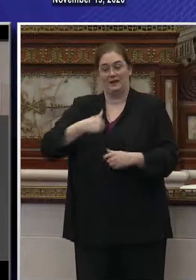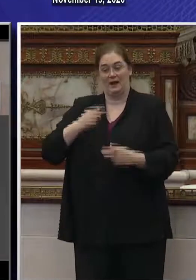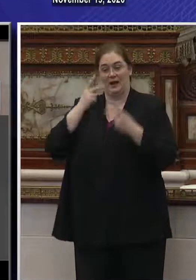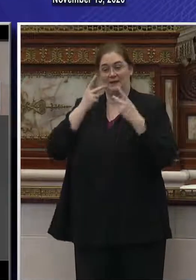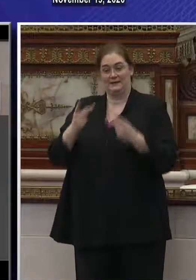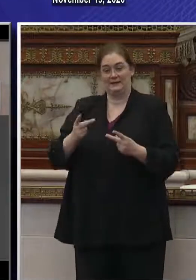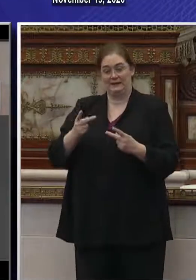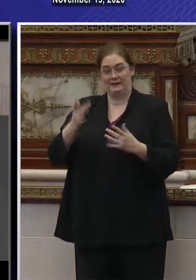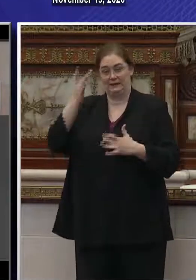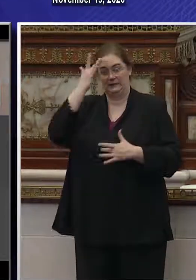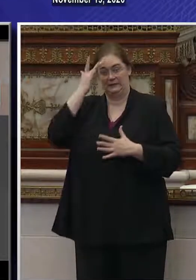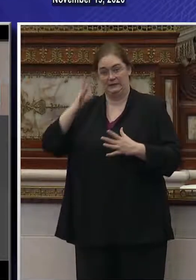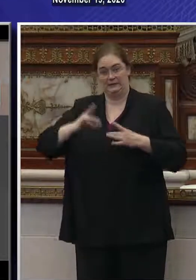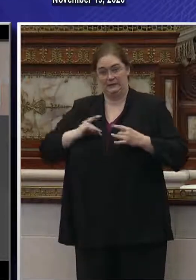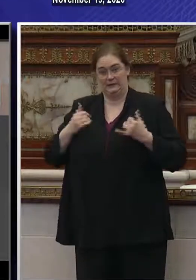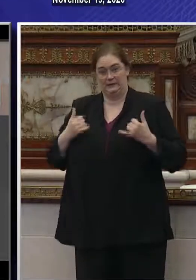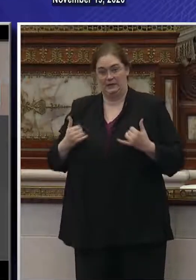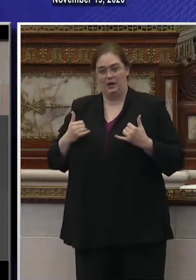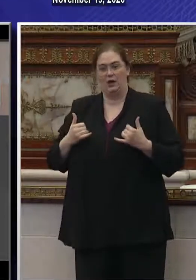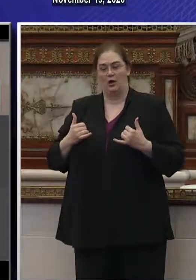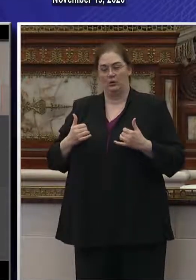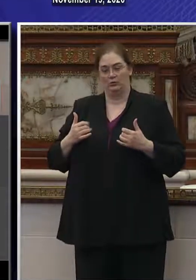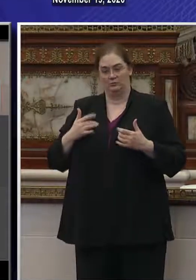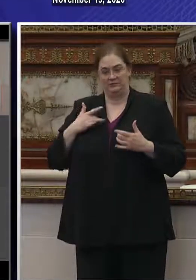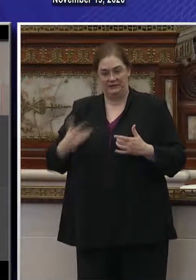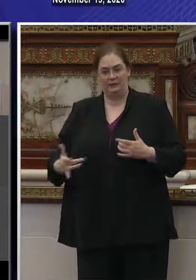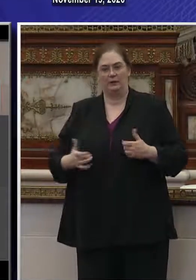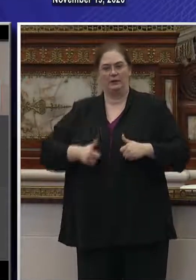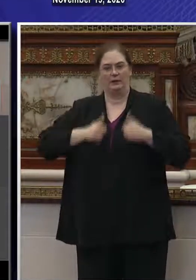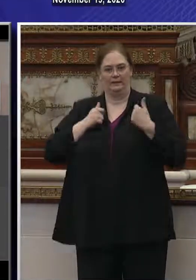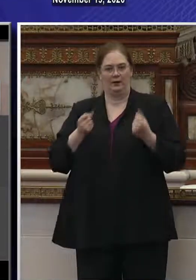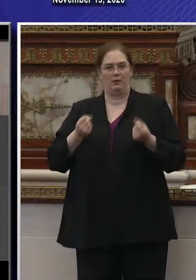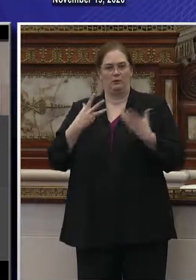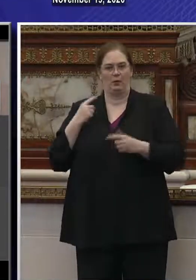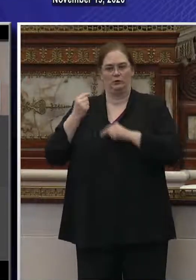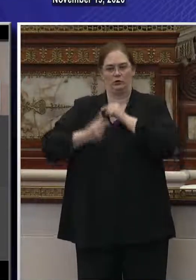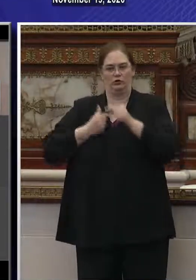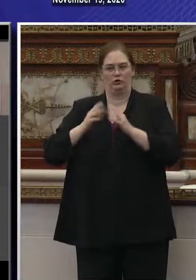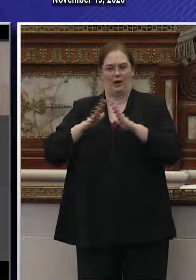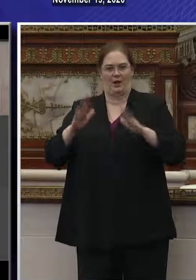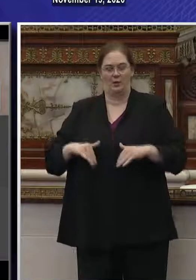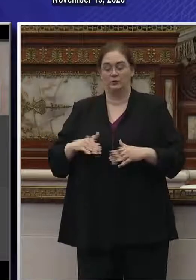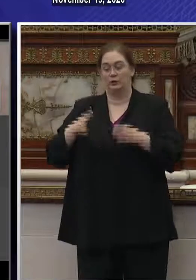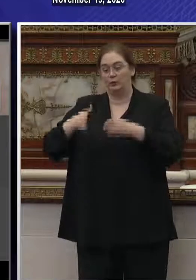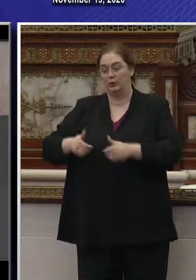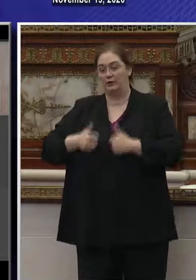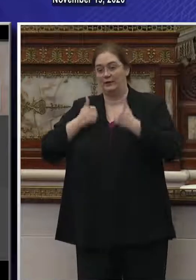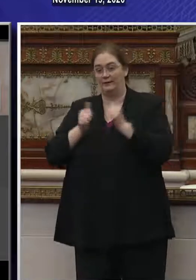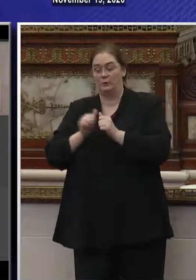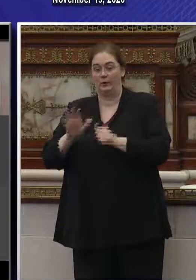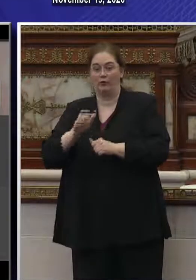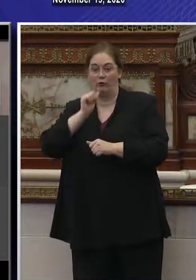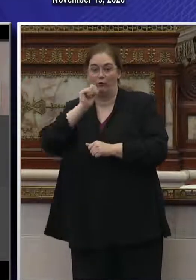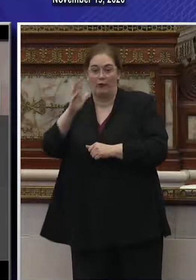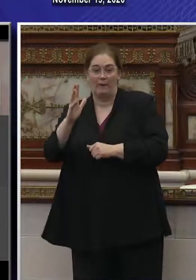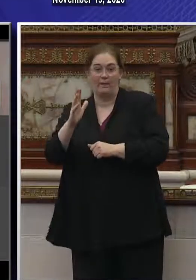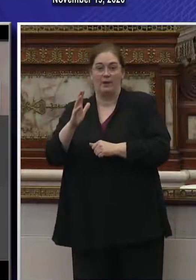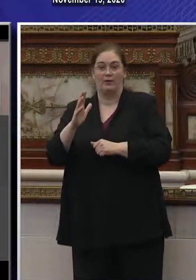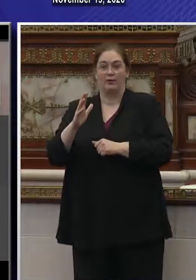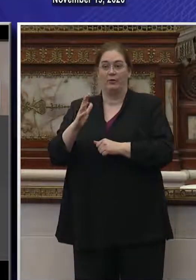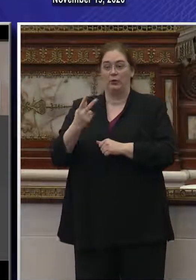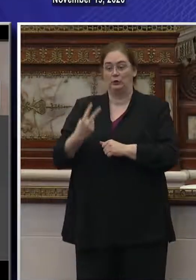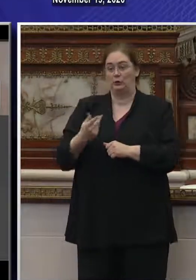getting infected are in these multi-generational households. Someone lives with their grandmother and they have